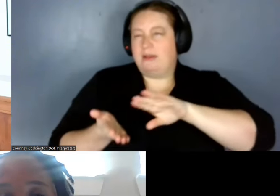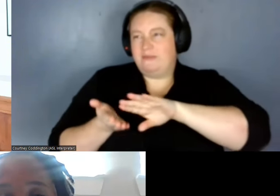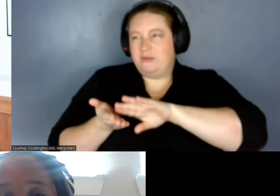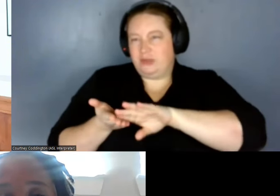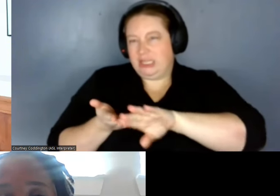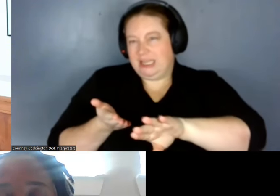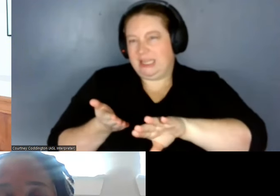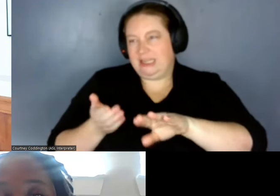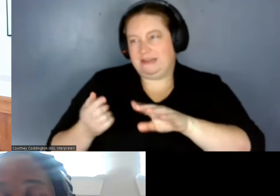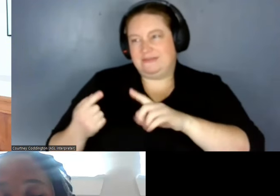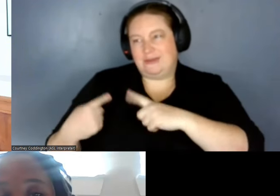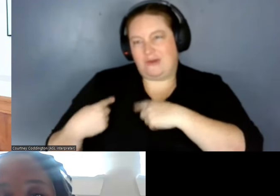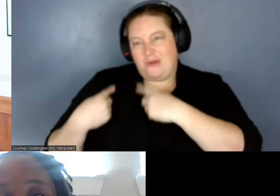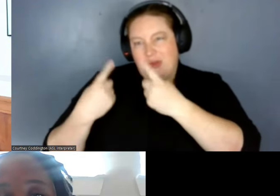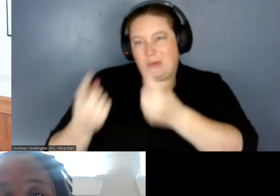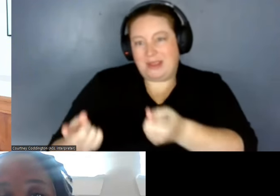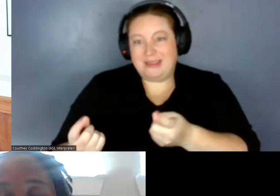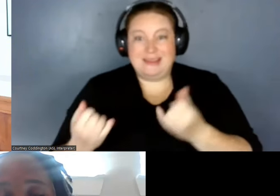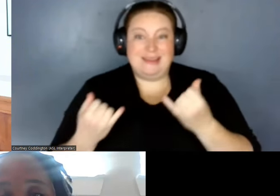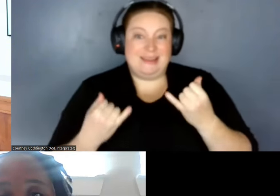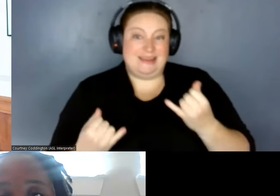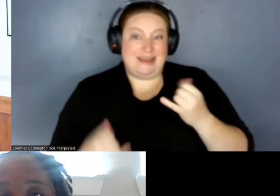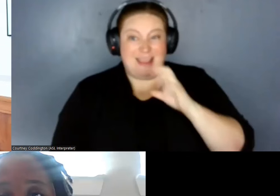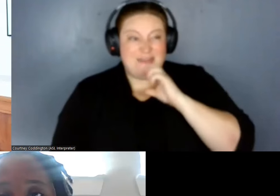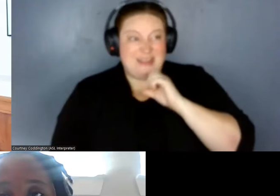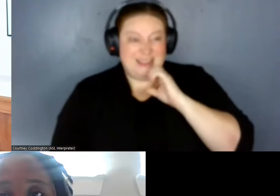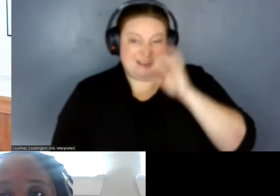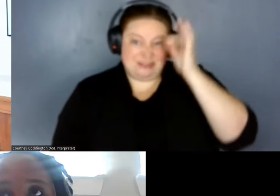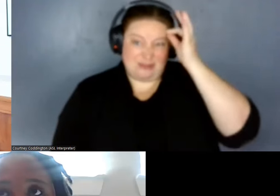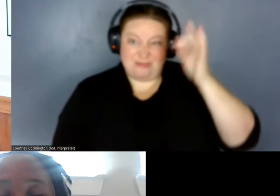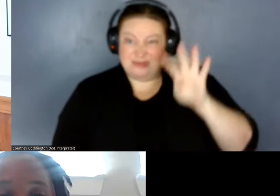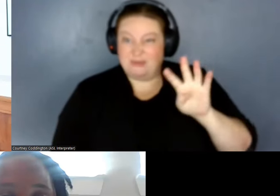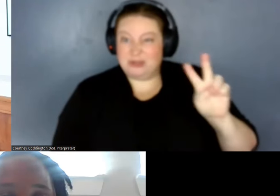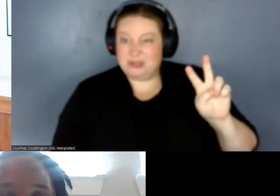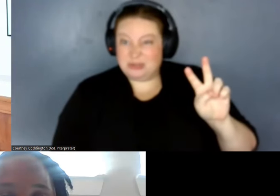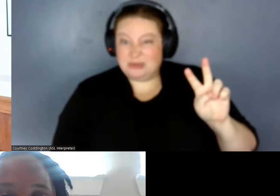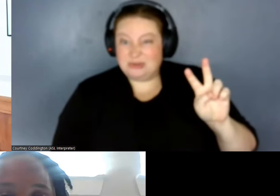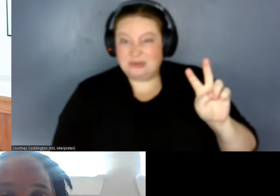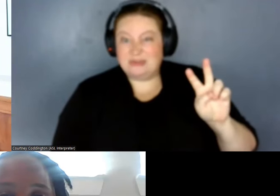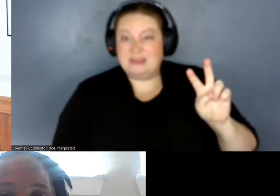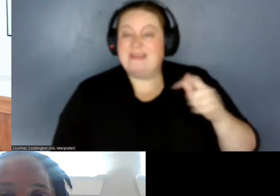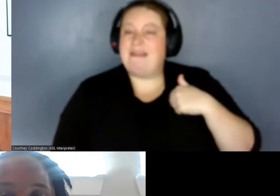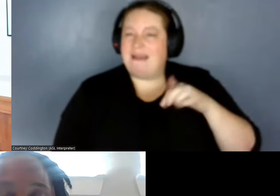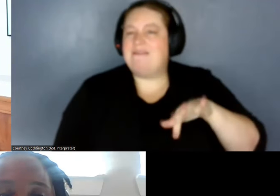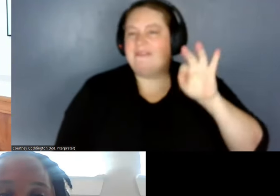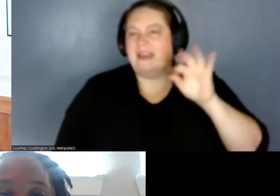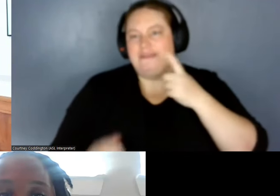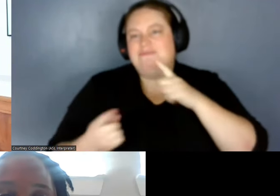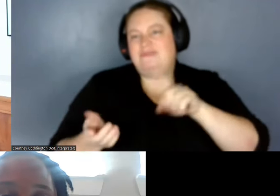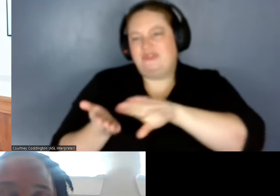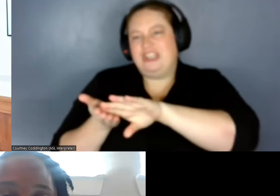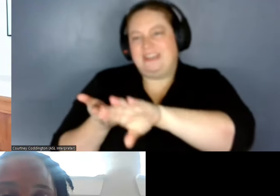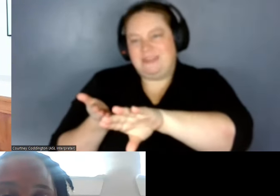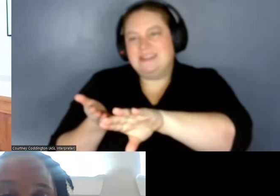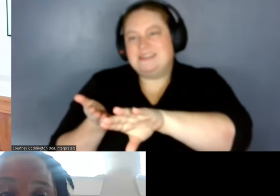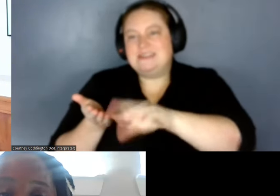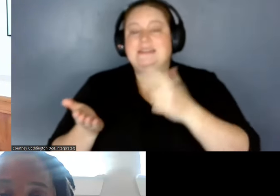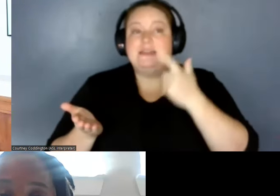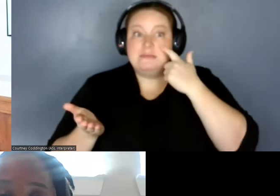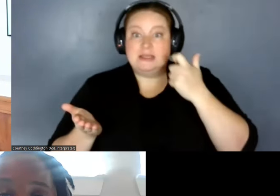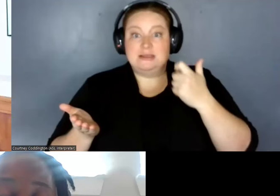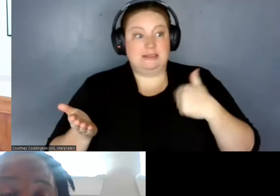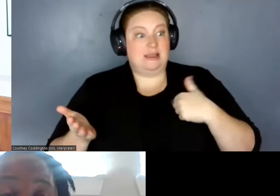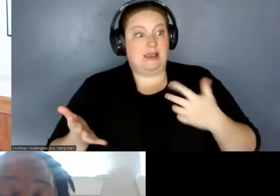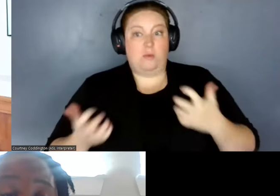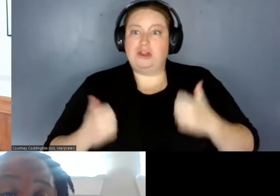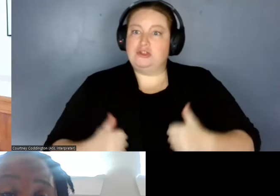which now at 40, almost 42 years old, I have found forgiveness because I wanted to live with